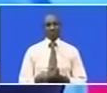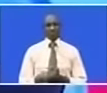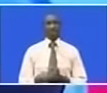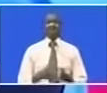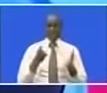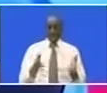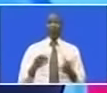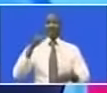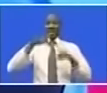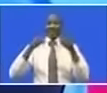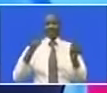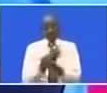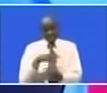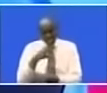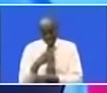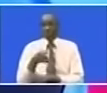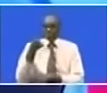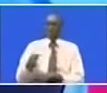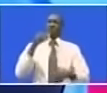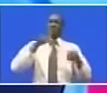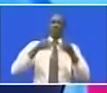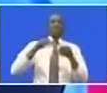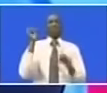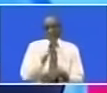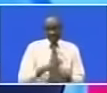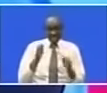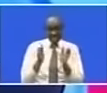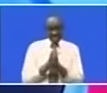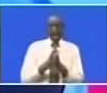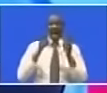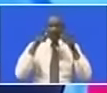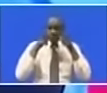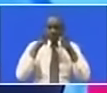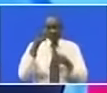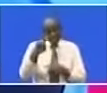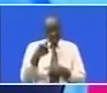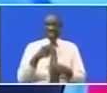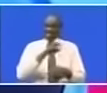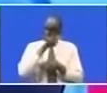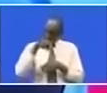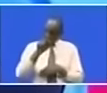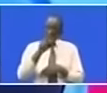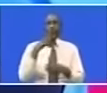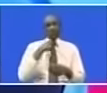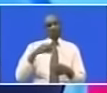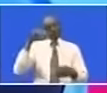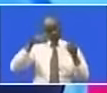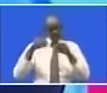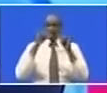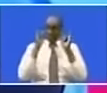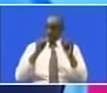So another election happening in Africa today, and voting has just concluded in parts of Ivory Coast as the nation seeks to elect a new